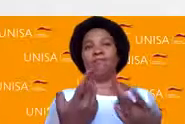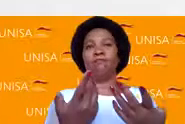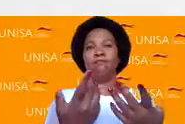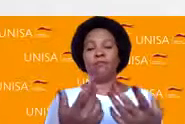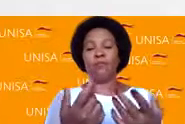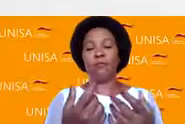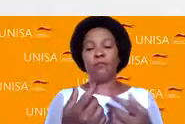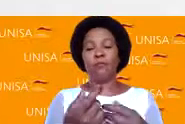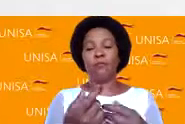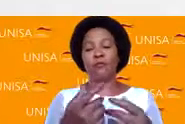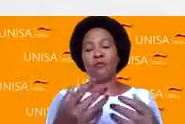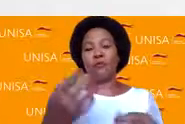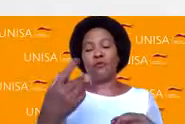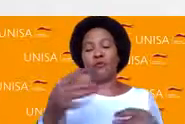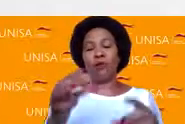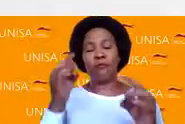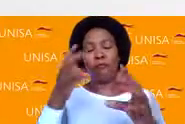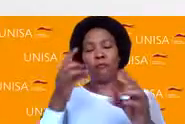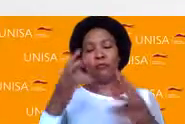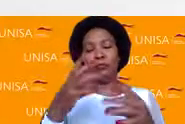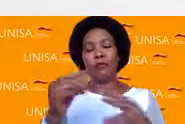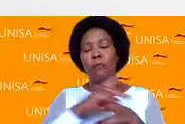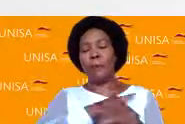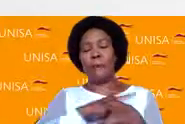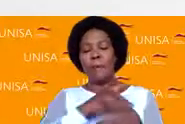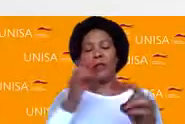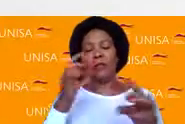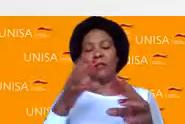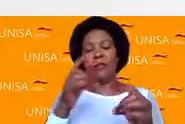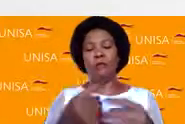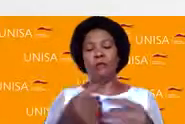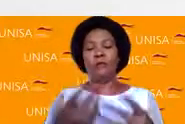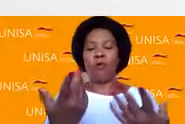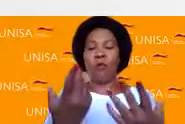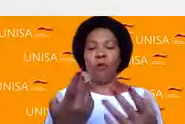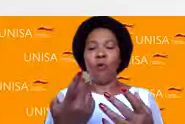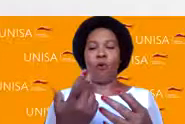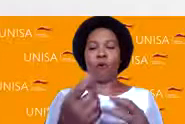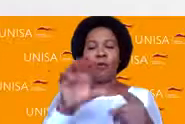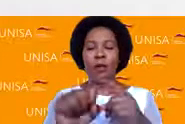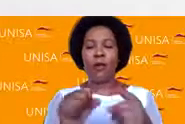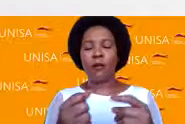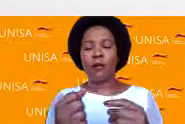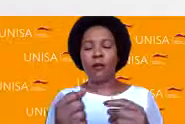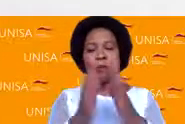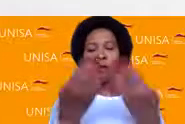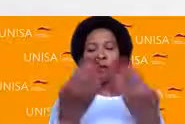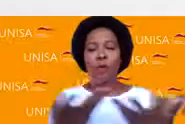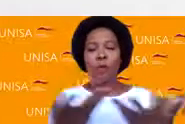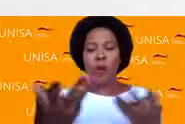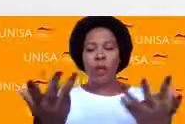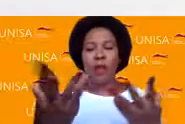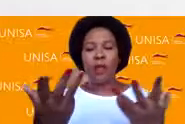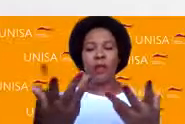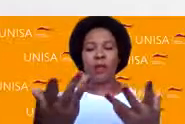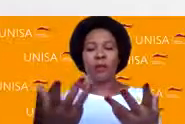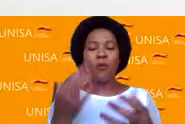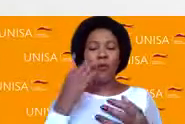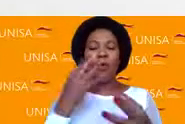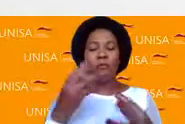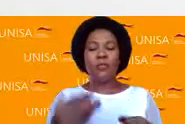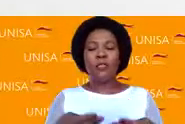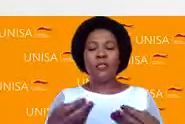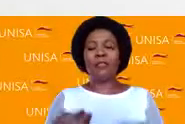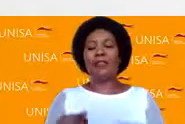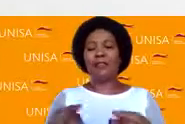biographical information, as we mentioned. You can track your study material when it's going to be delivered. You can view exam timetables